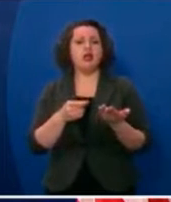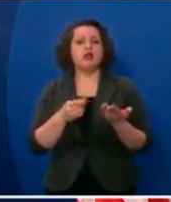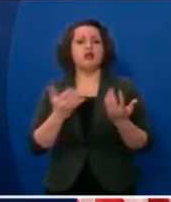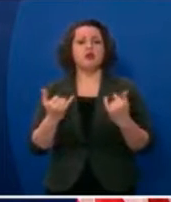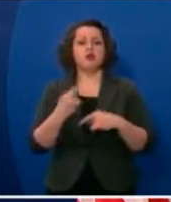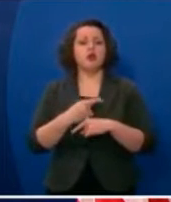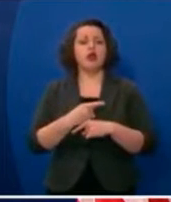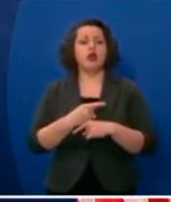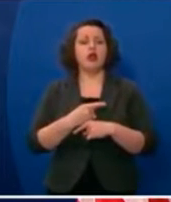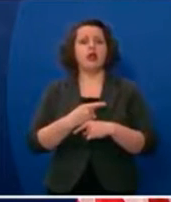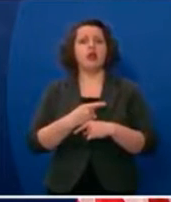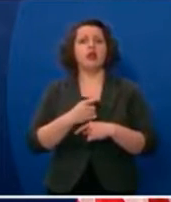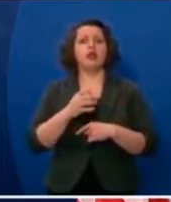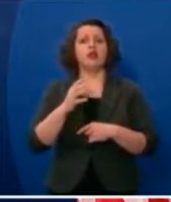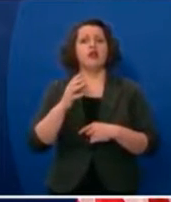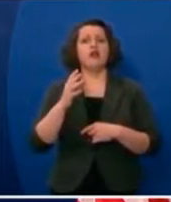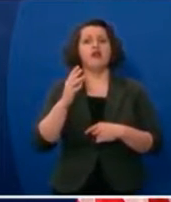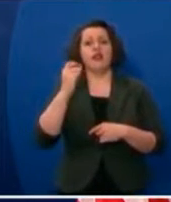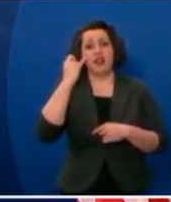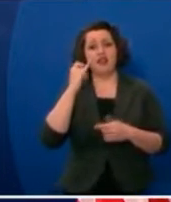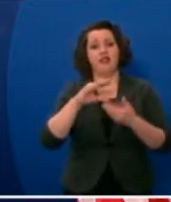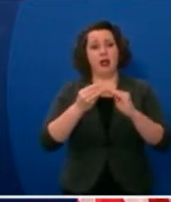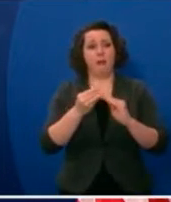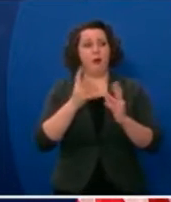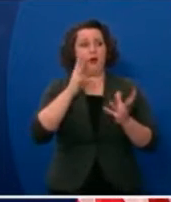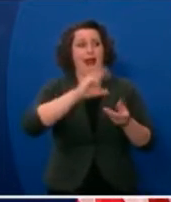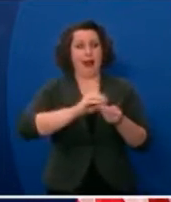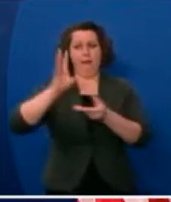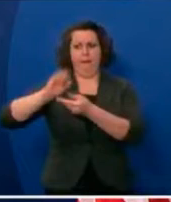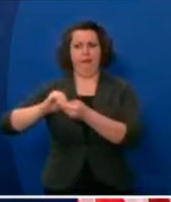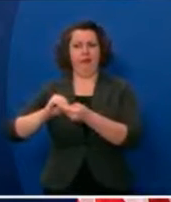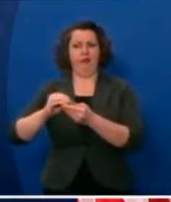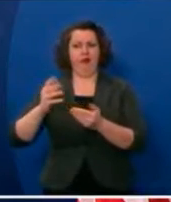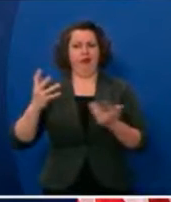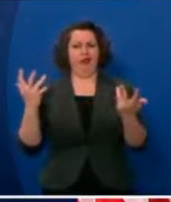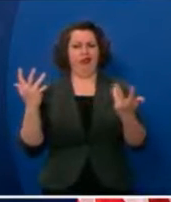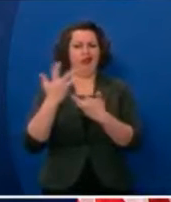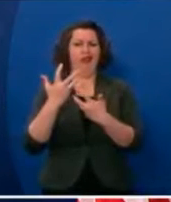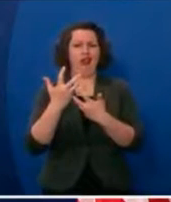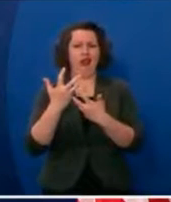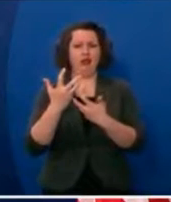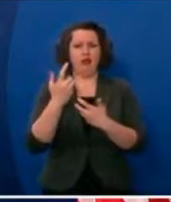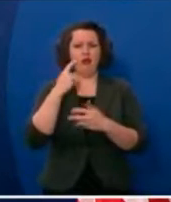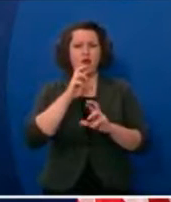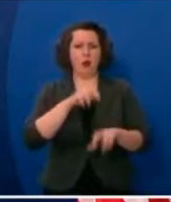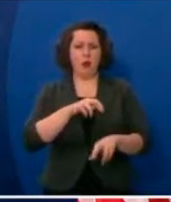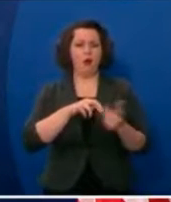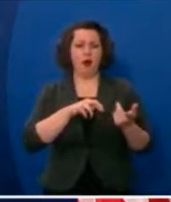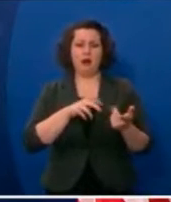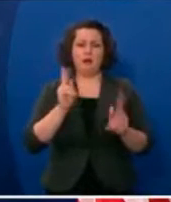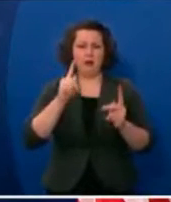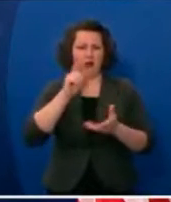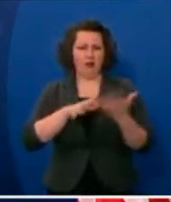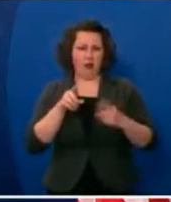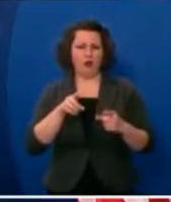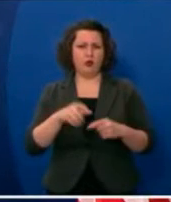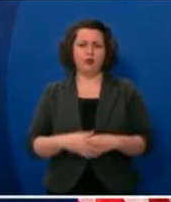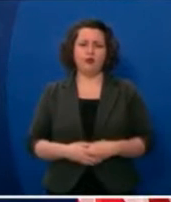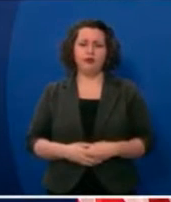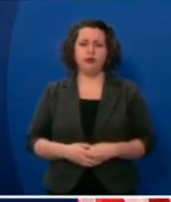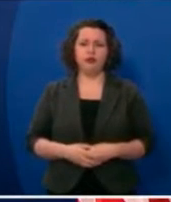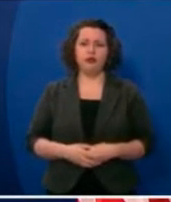today, the numbers that if you add up the numbers, it's not going to add up necessarily to what gets reported. People are confused by that. So